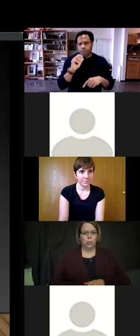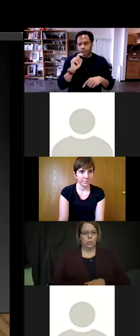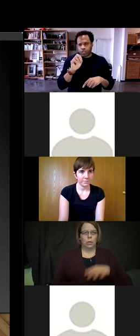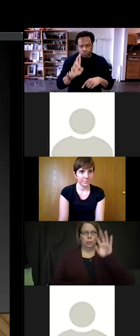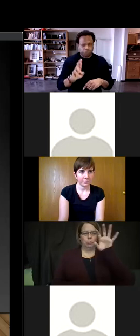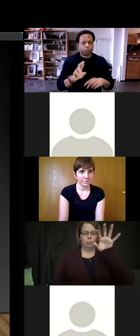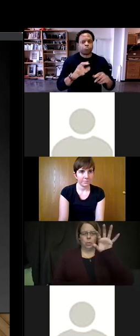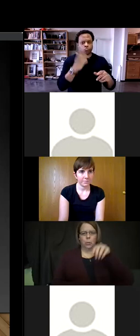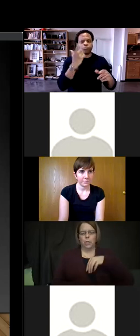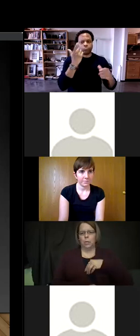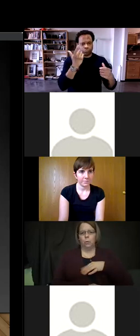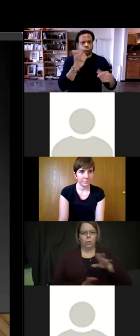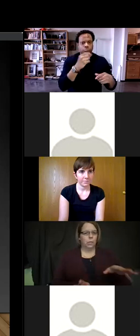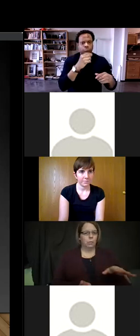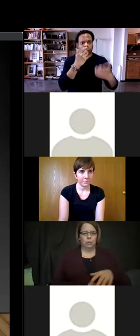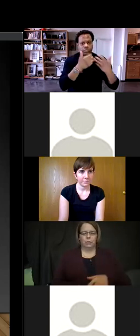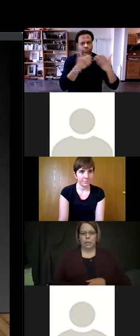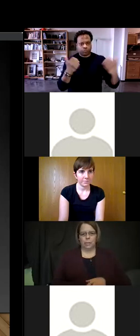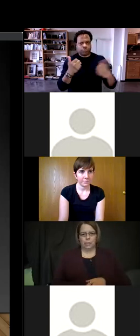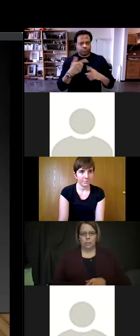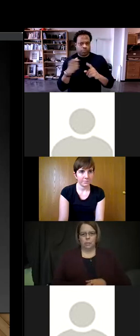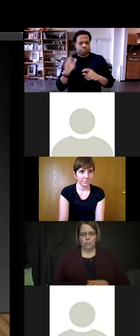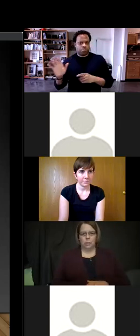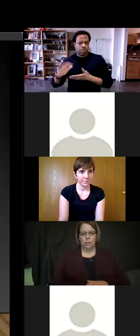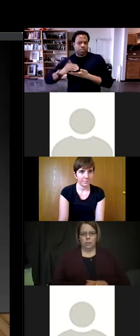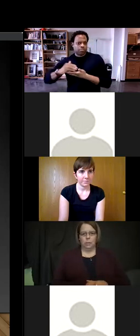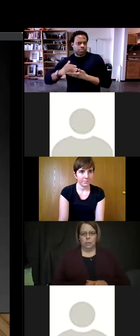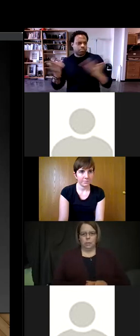onto a screen or some other device.